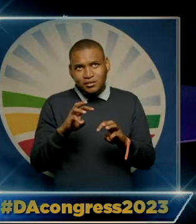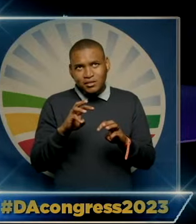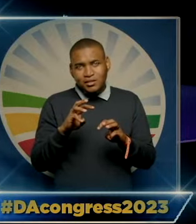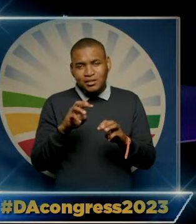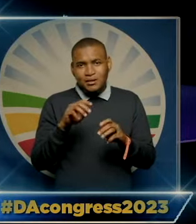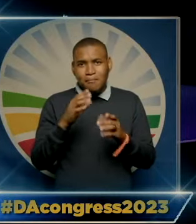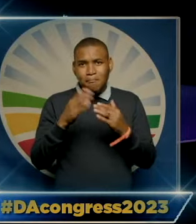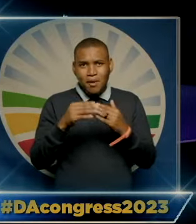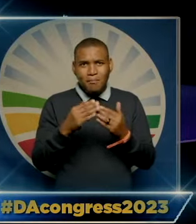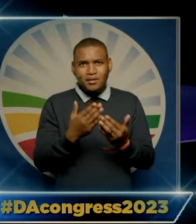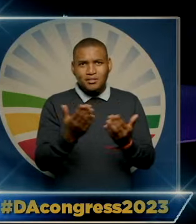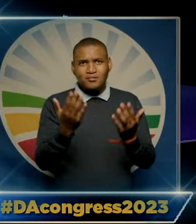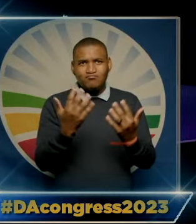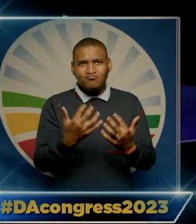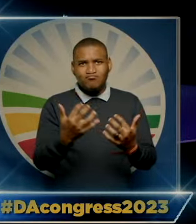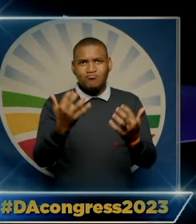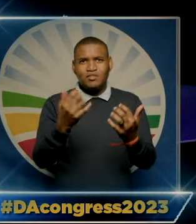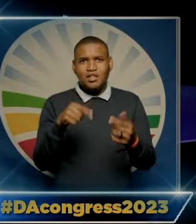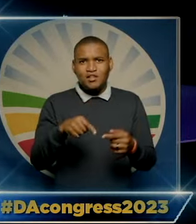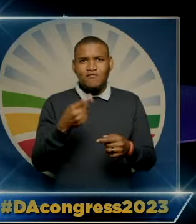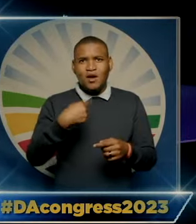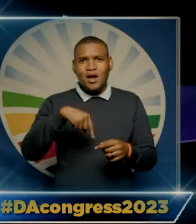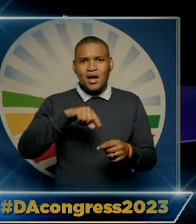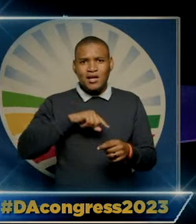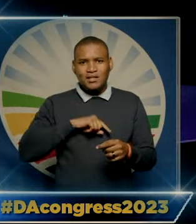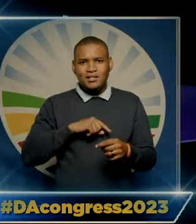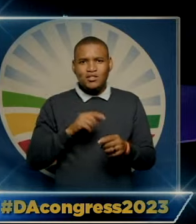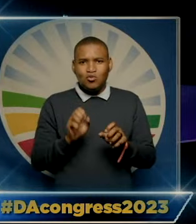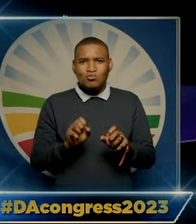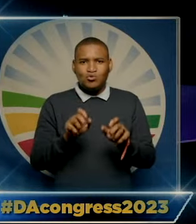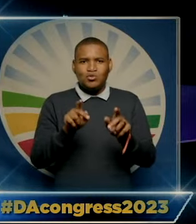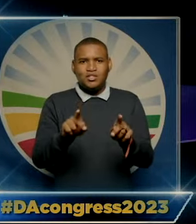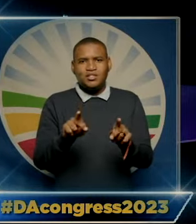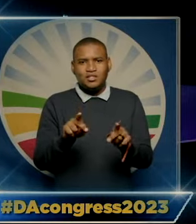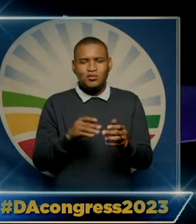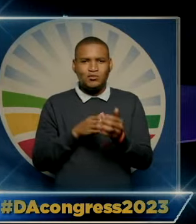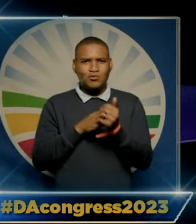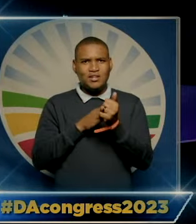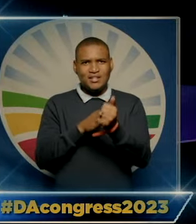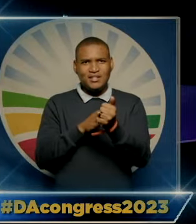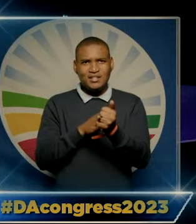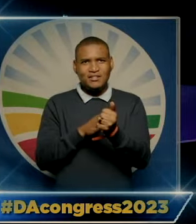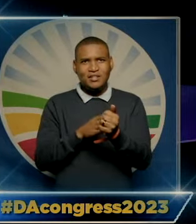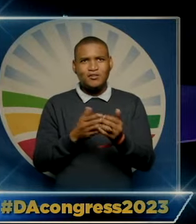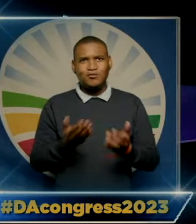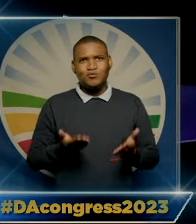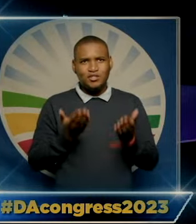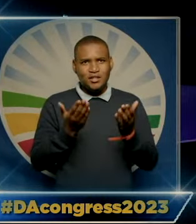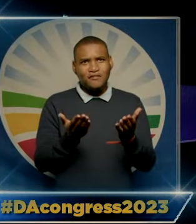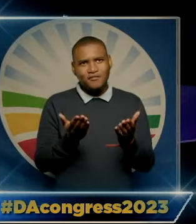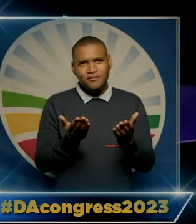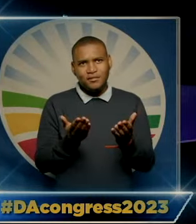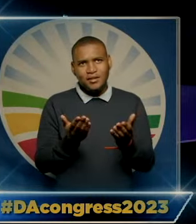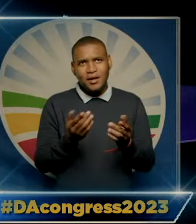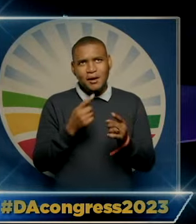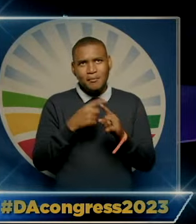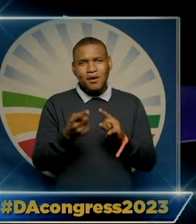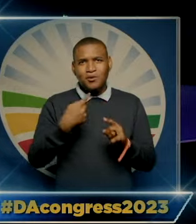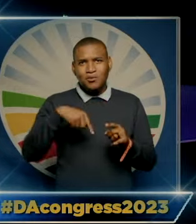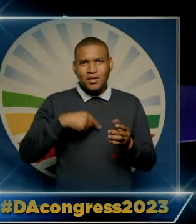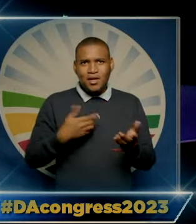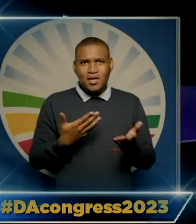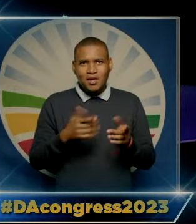this for us is also a state of opportunity to lead and to serve. But we are also